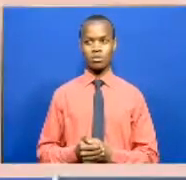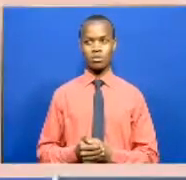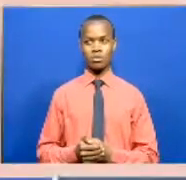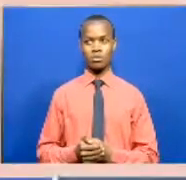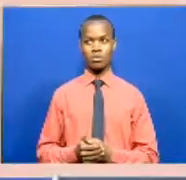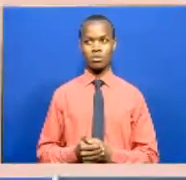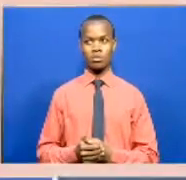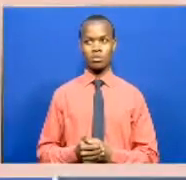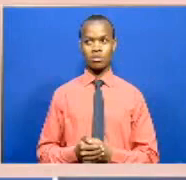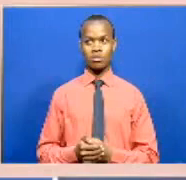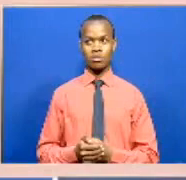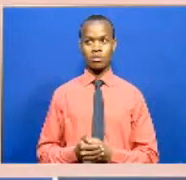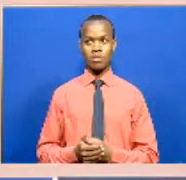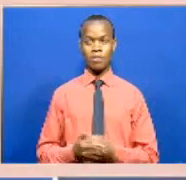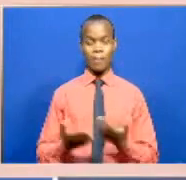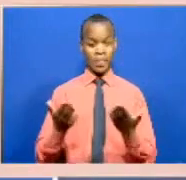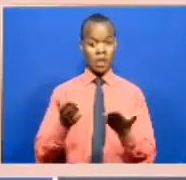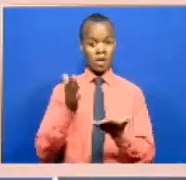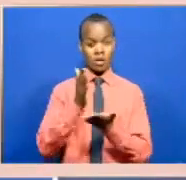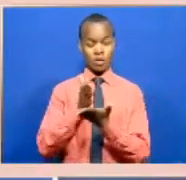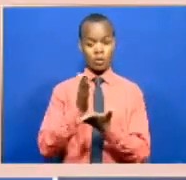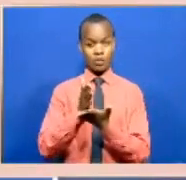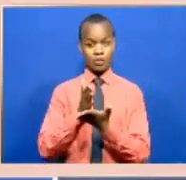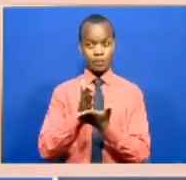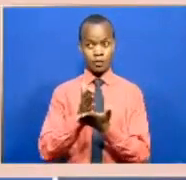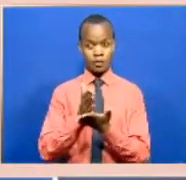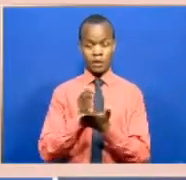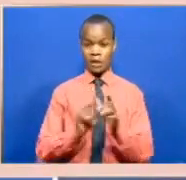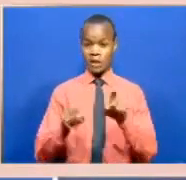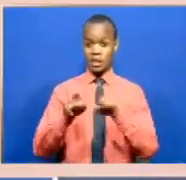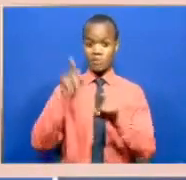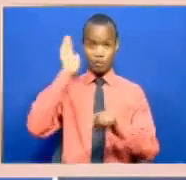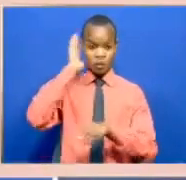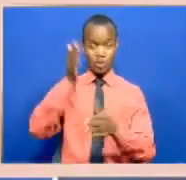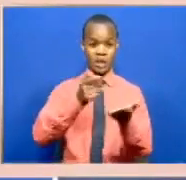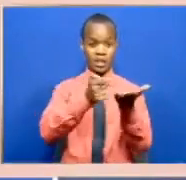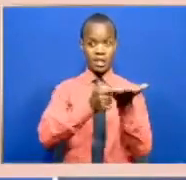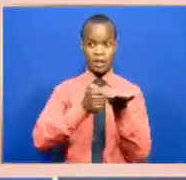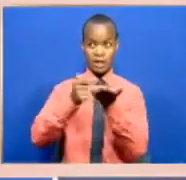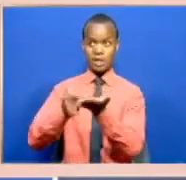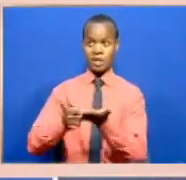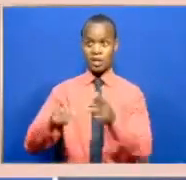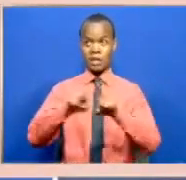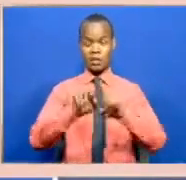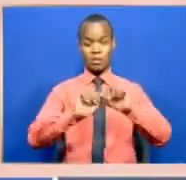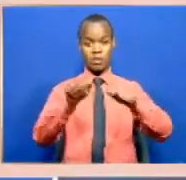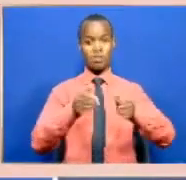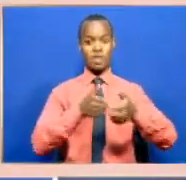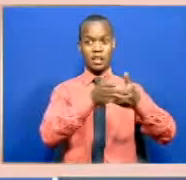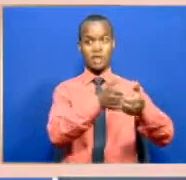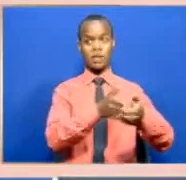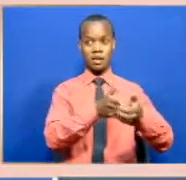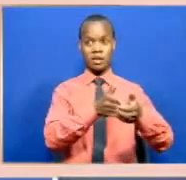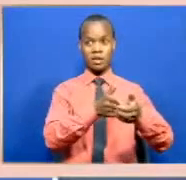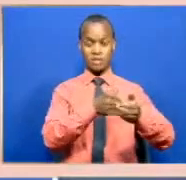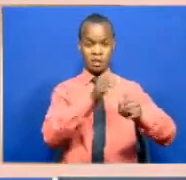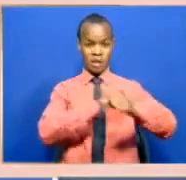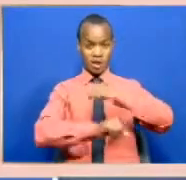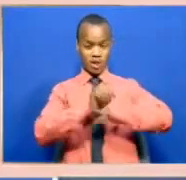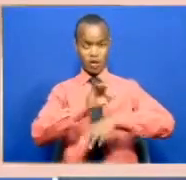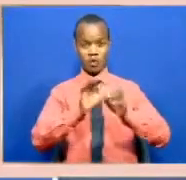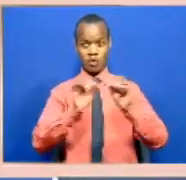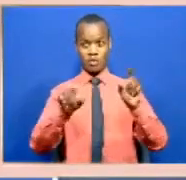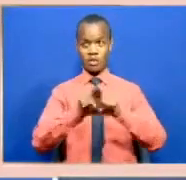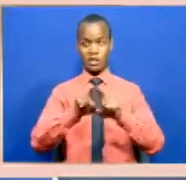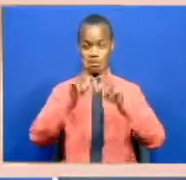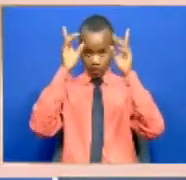We've had enough of that kind of thing. And therefore, we will discuss ourselves. We will be guided. I'm not going to act on a whim, and I'm not going to make a whimsical